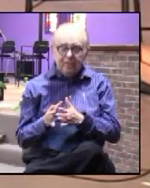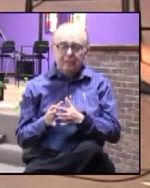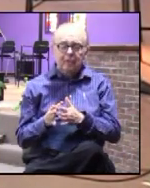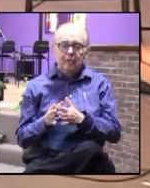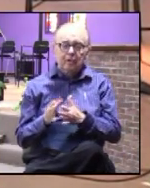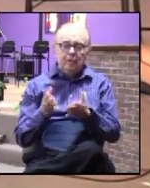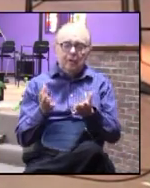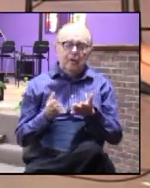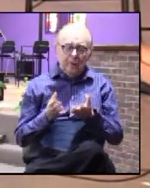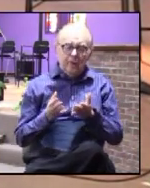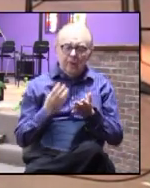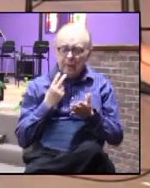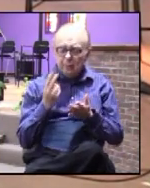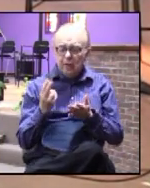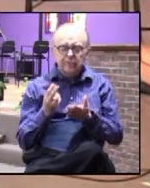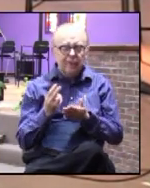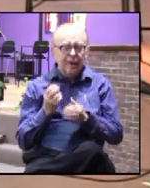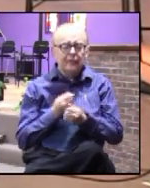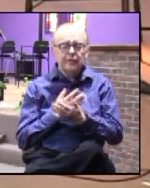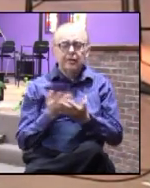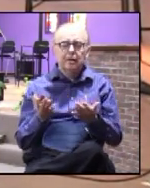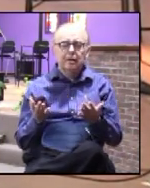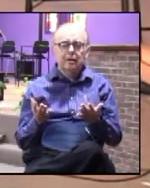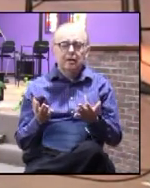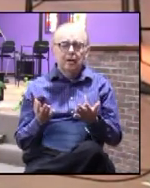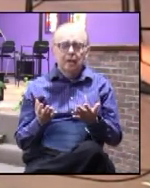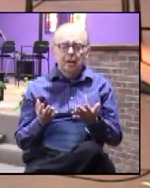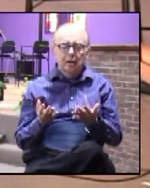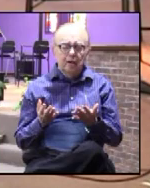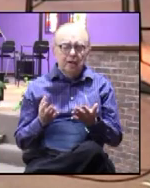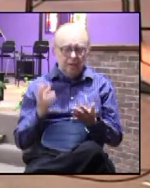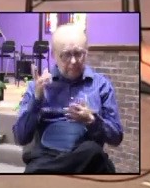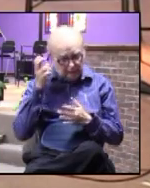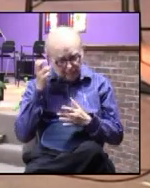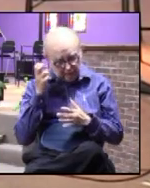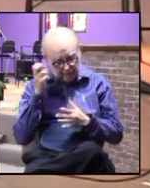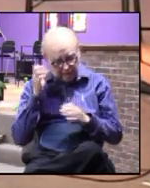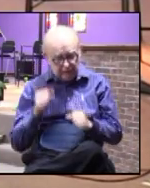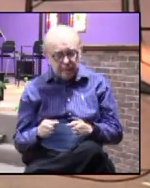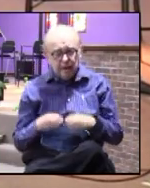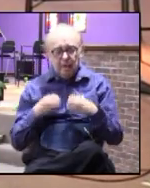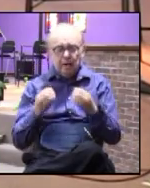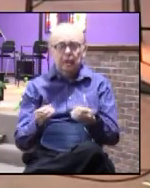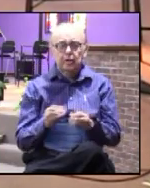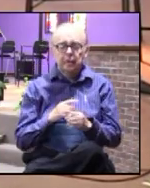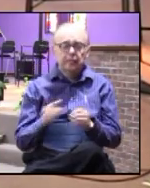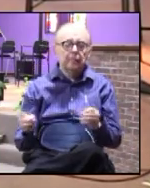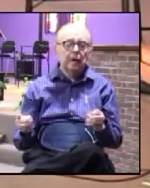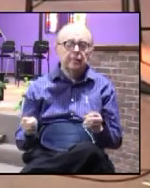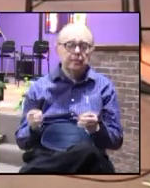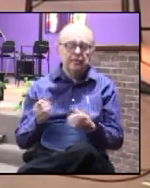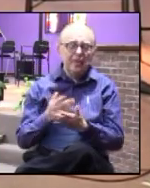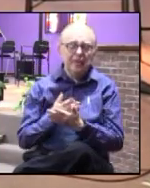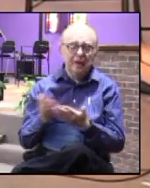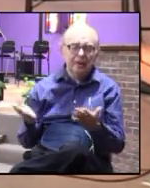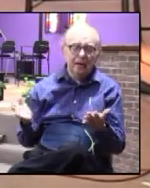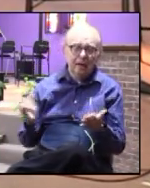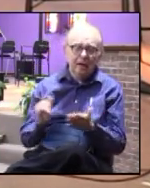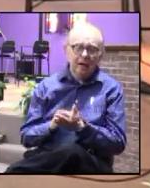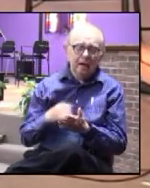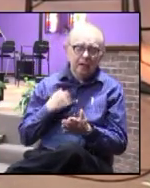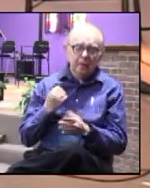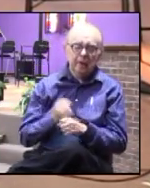And they want to watch everything. And Satan can provide those distractions that we can